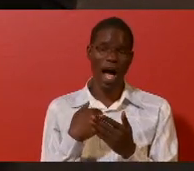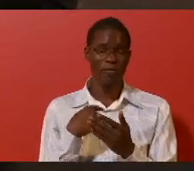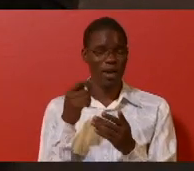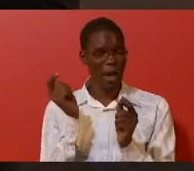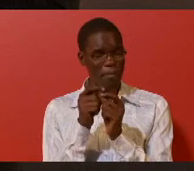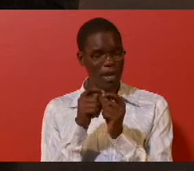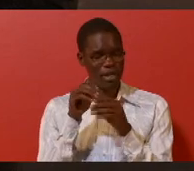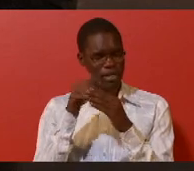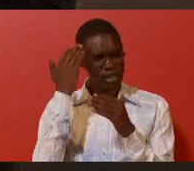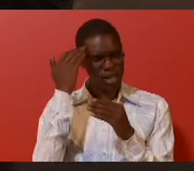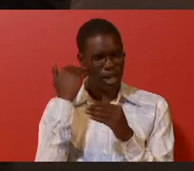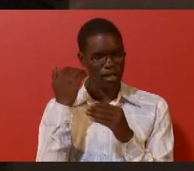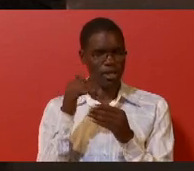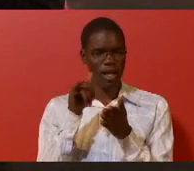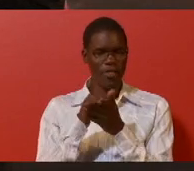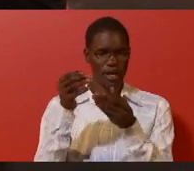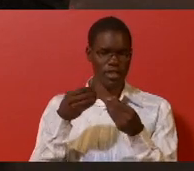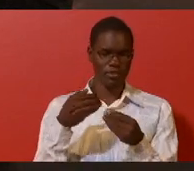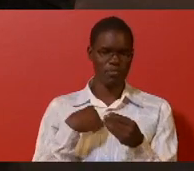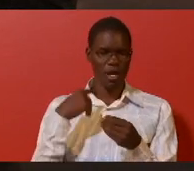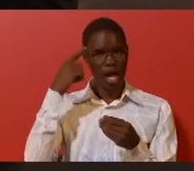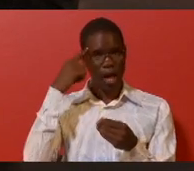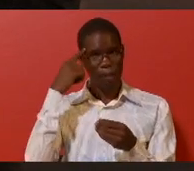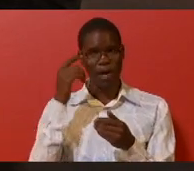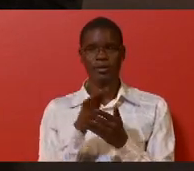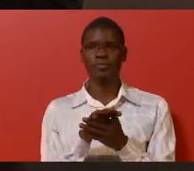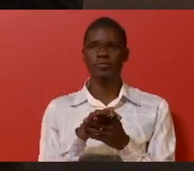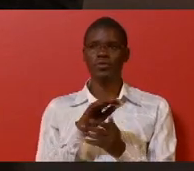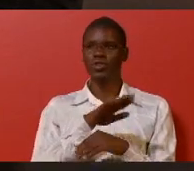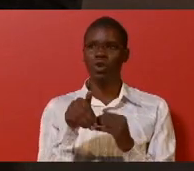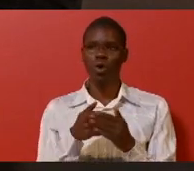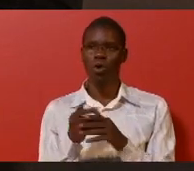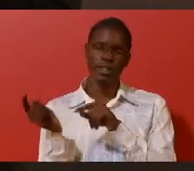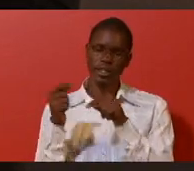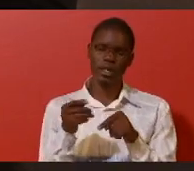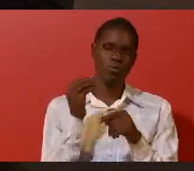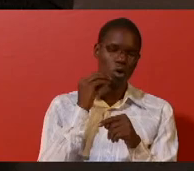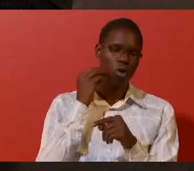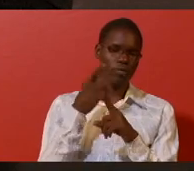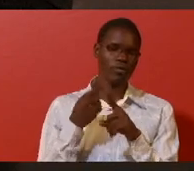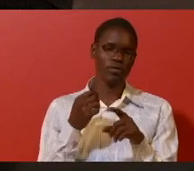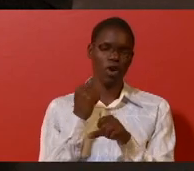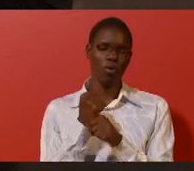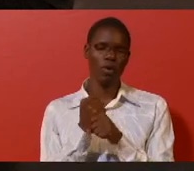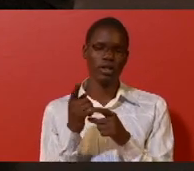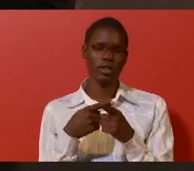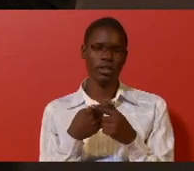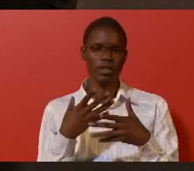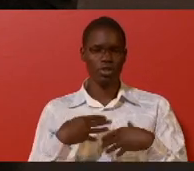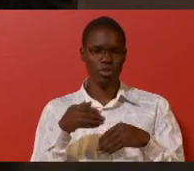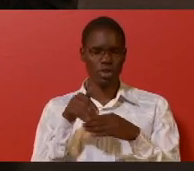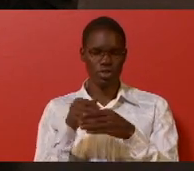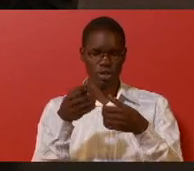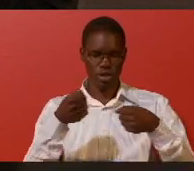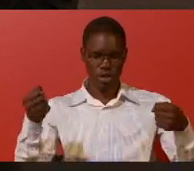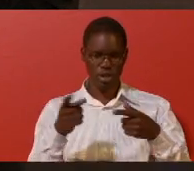you know. That brought something to mind. It reminds me of the guy who came home one day from work, and he walks into the door, and he